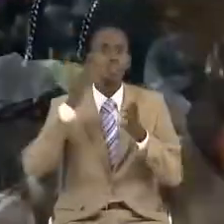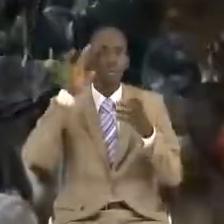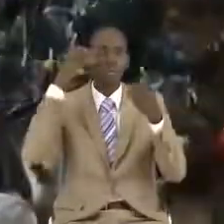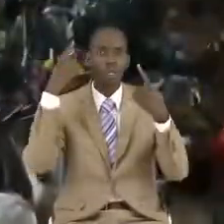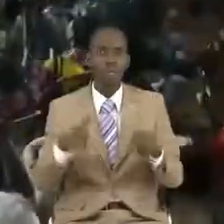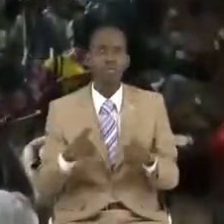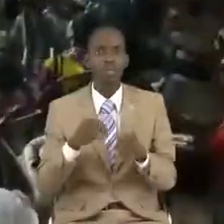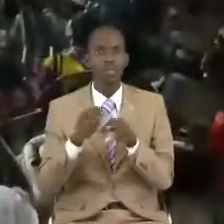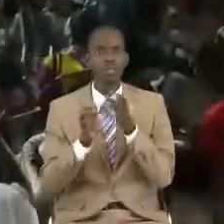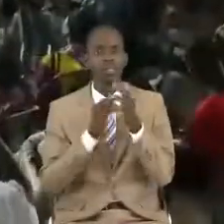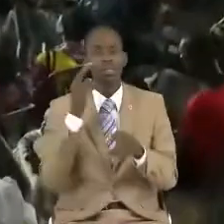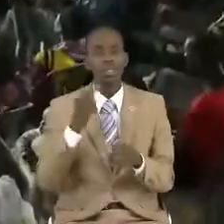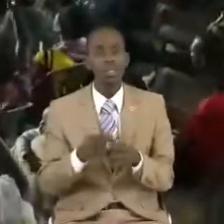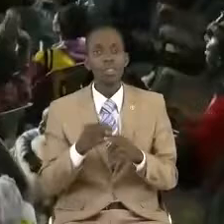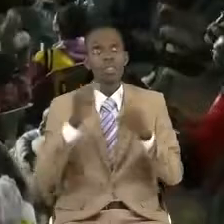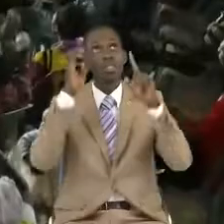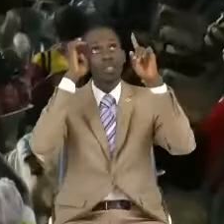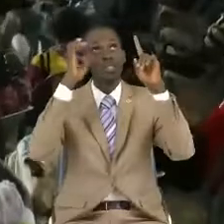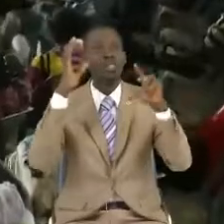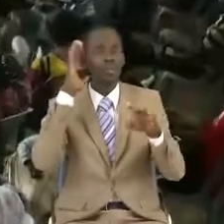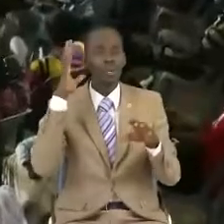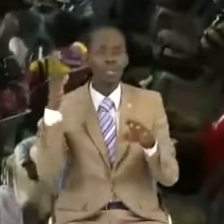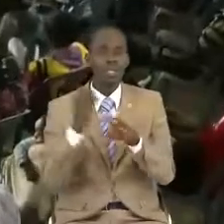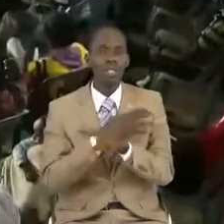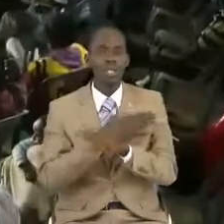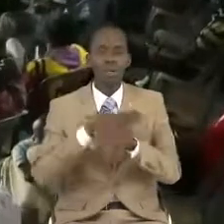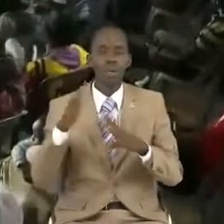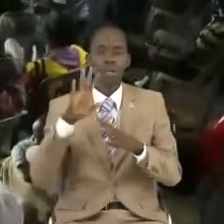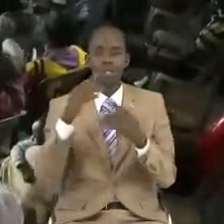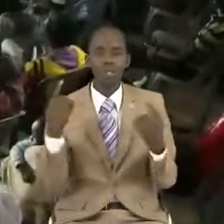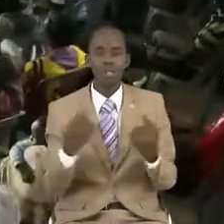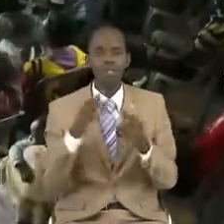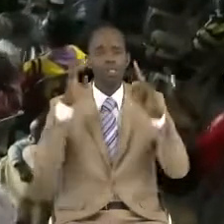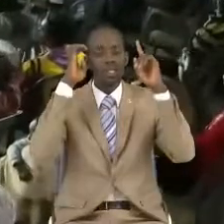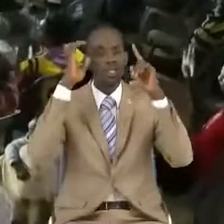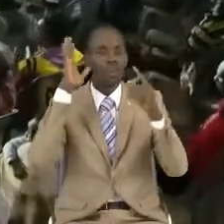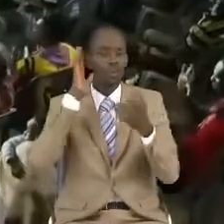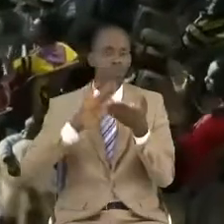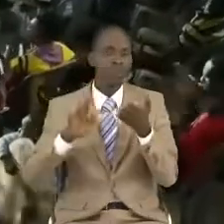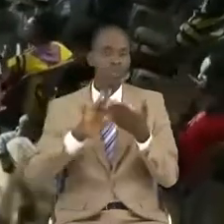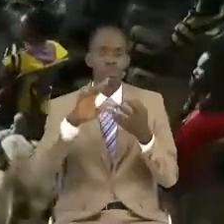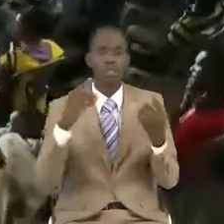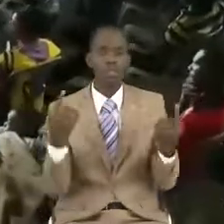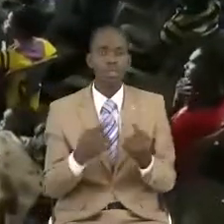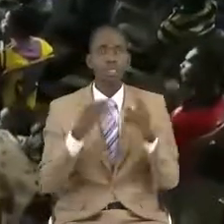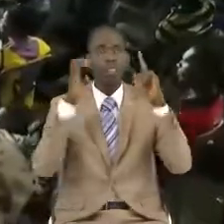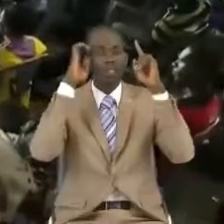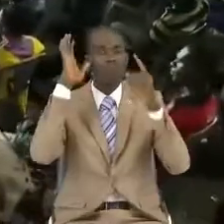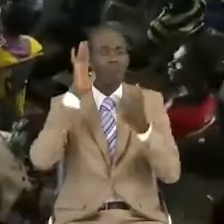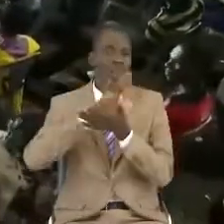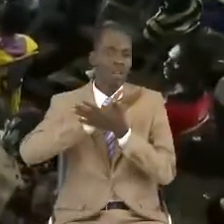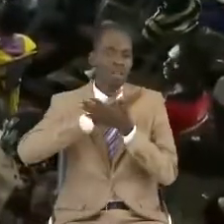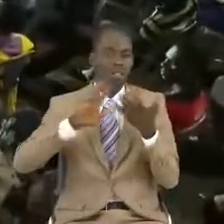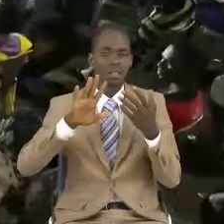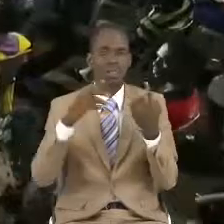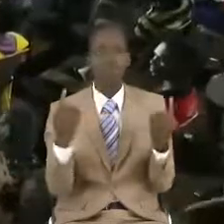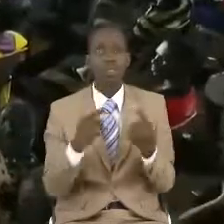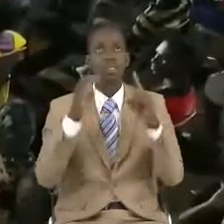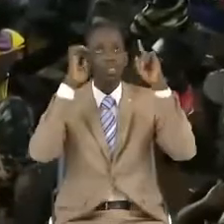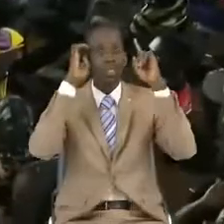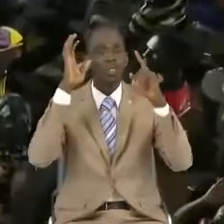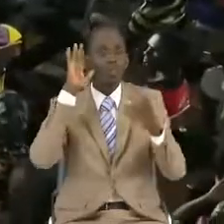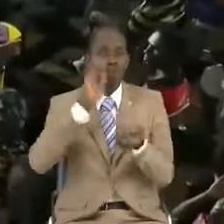will take your sins away it will forgive your sin it will cleanse your sin it will change your